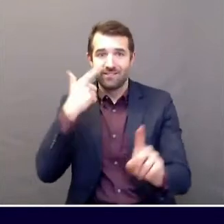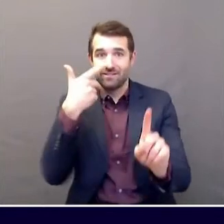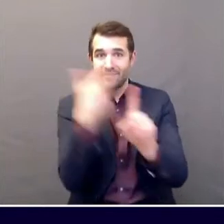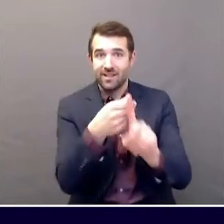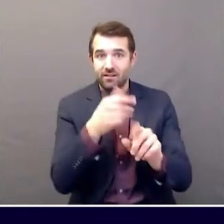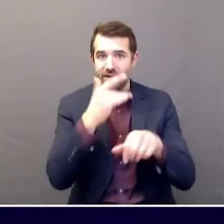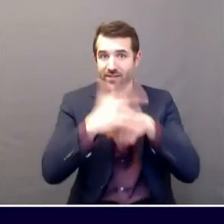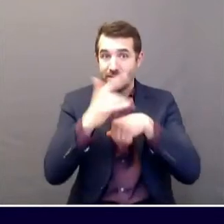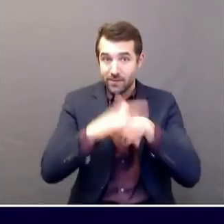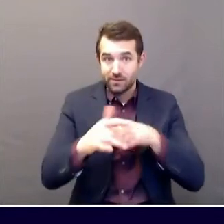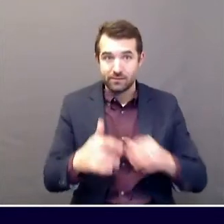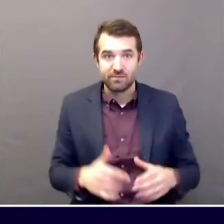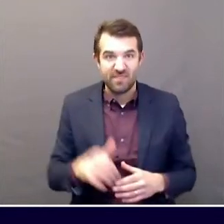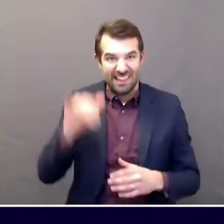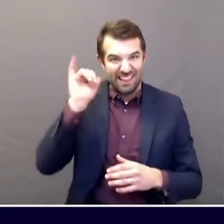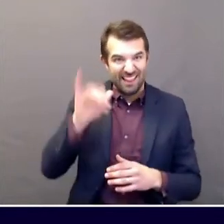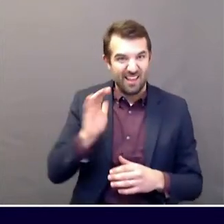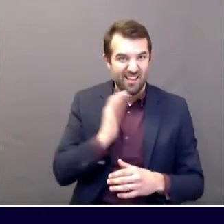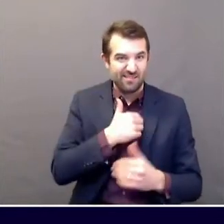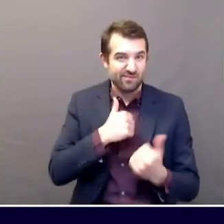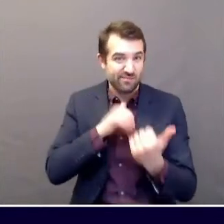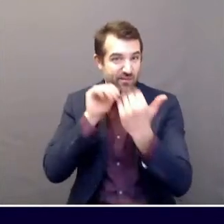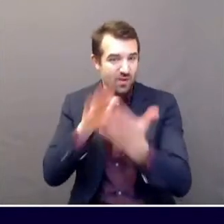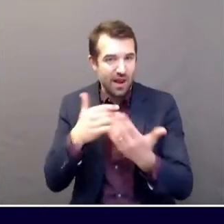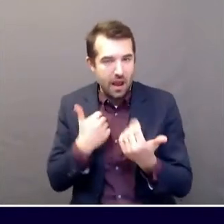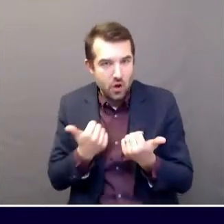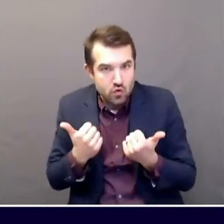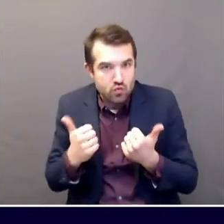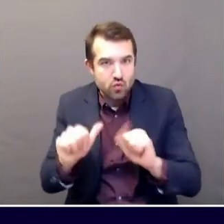way to address that cross-county travel.